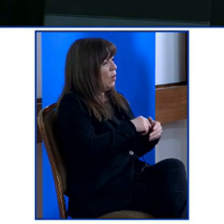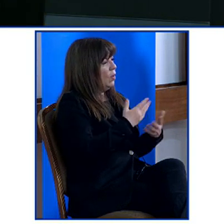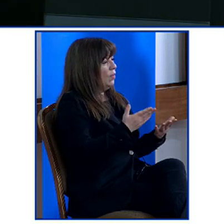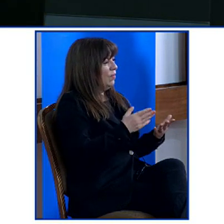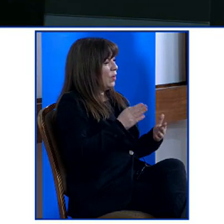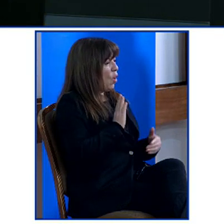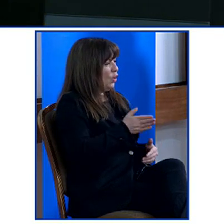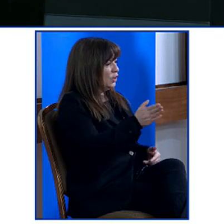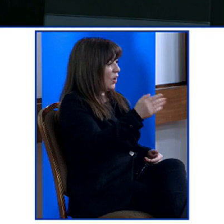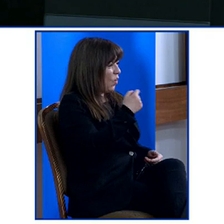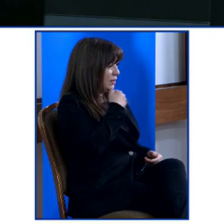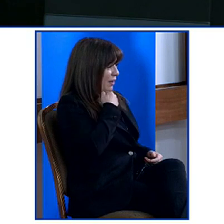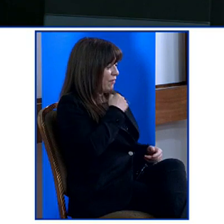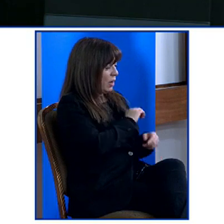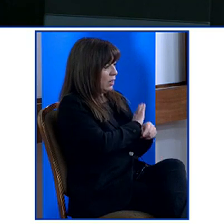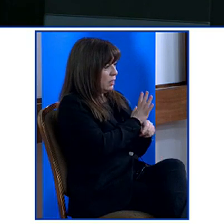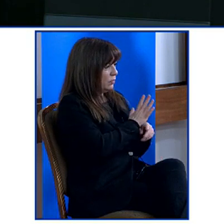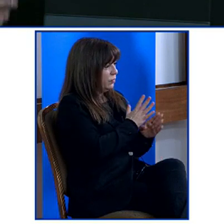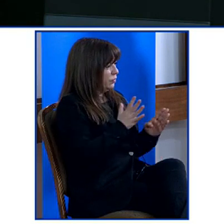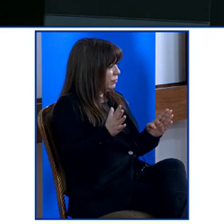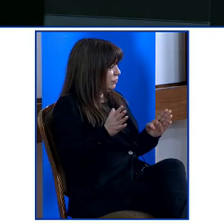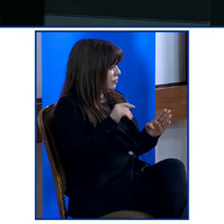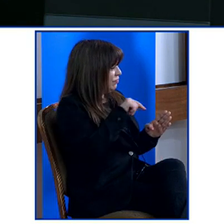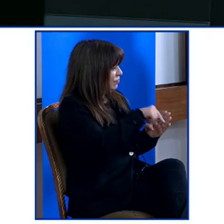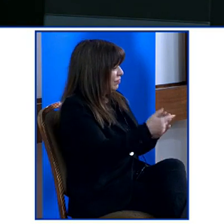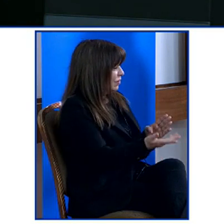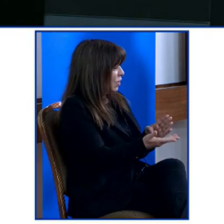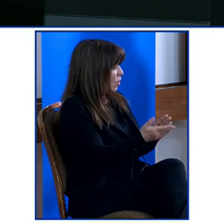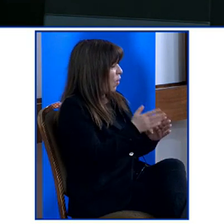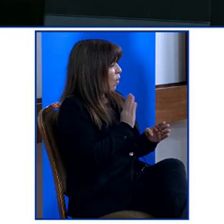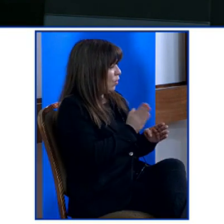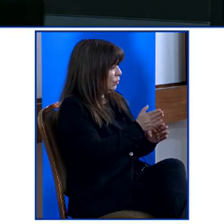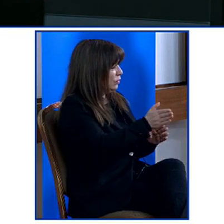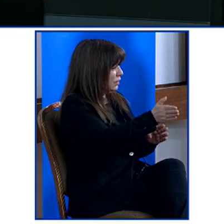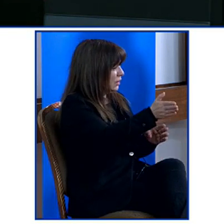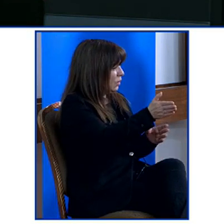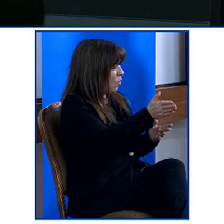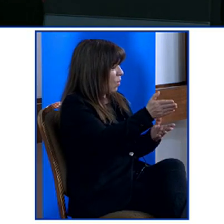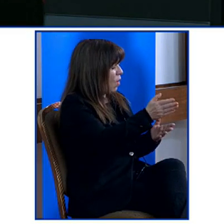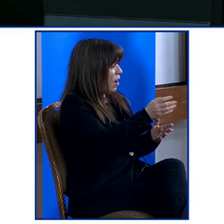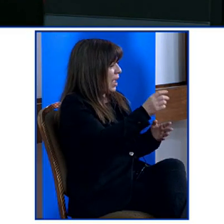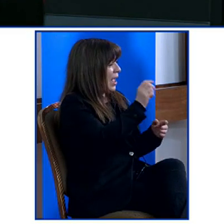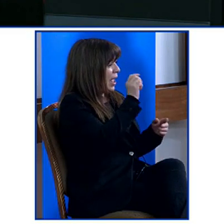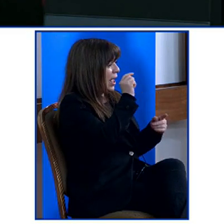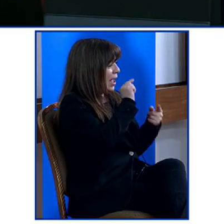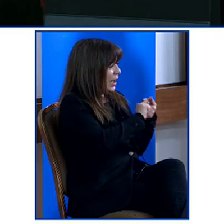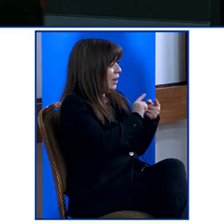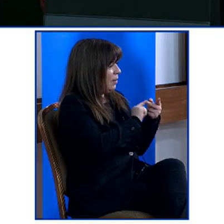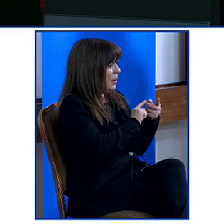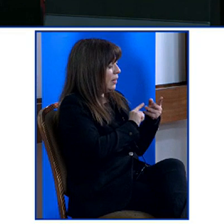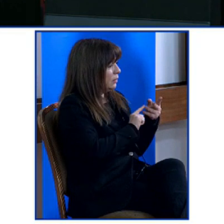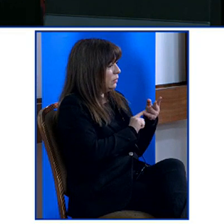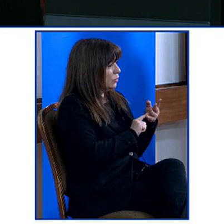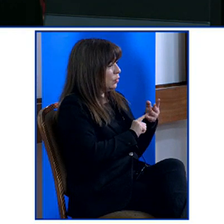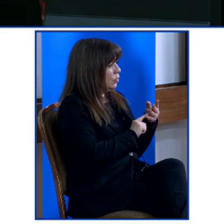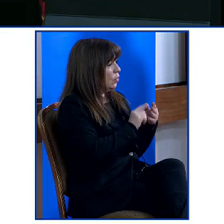use of various items to protect clinicians and protect patients from communicable